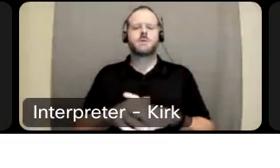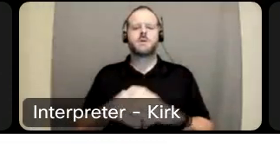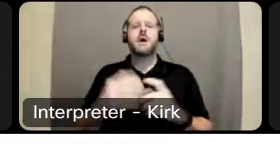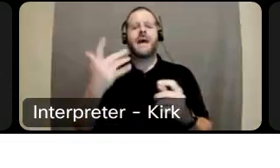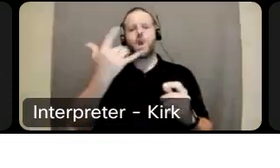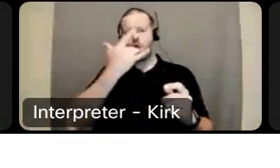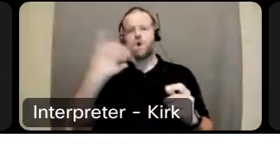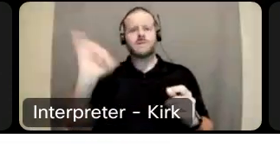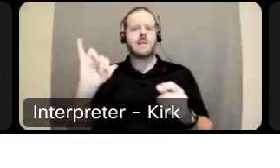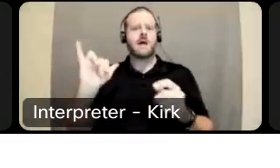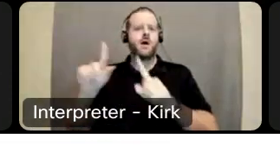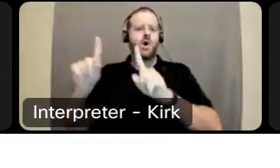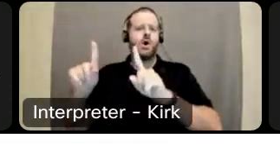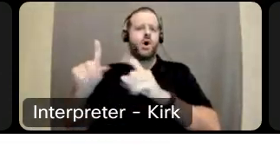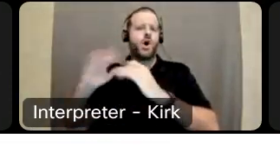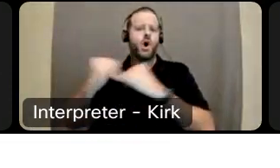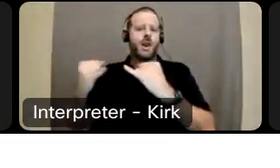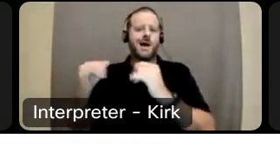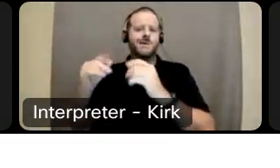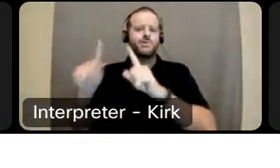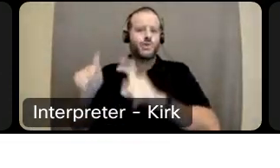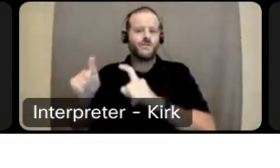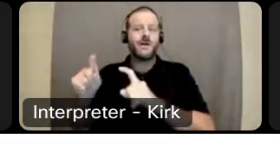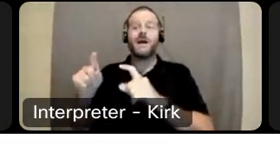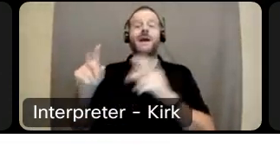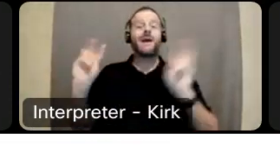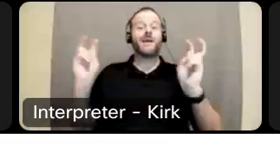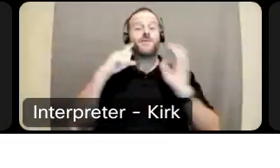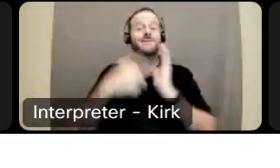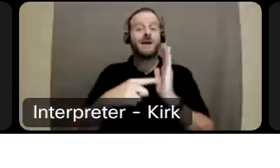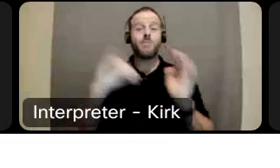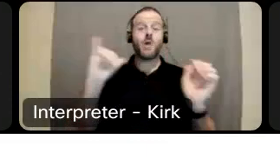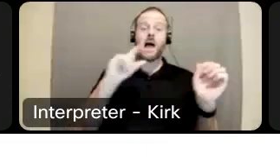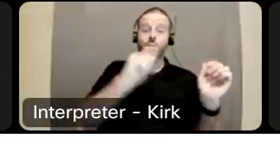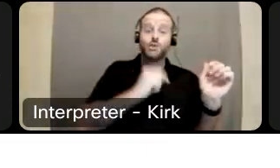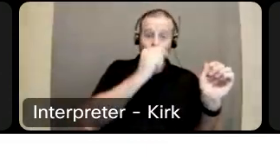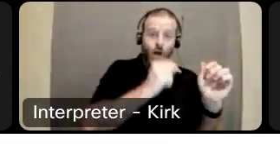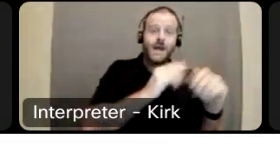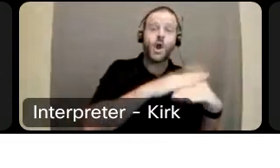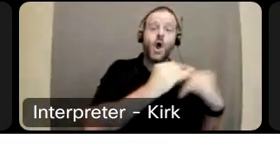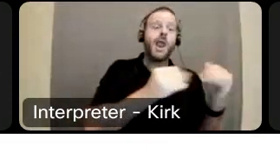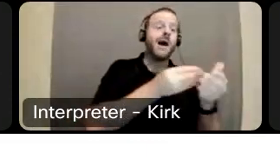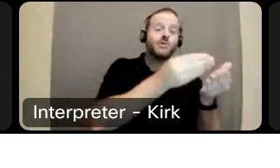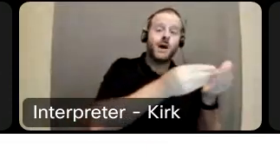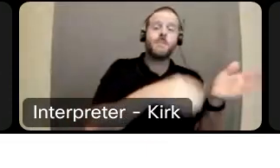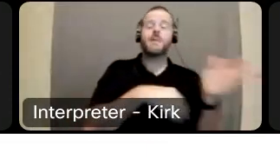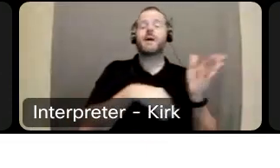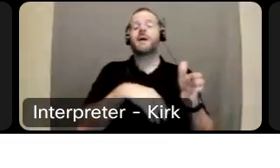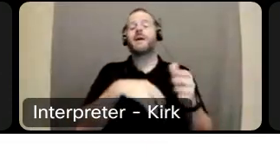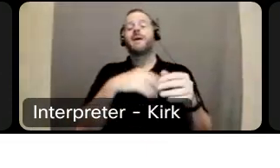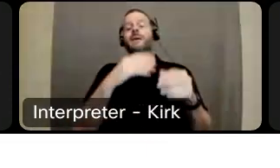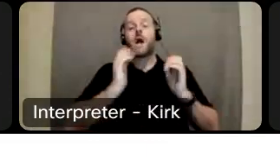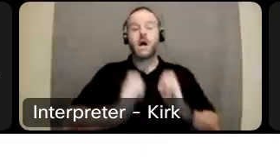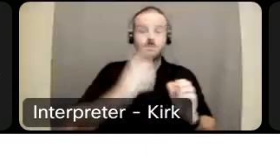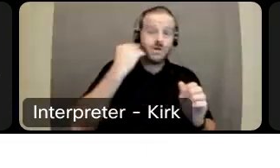that you might complete after you finish, checking out from Target Online or some sort of customer experience. It really